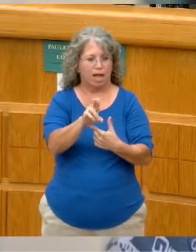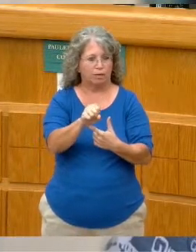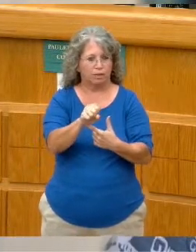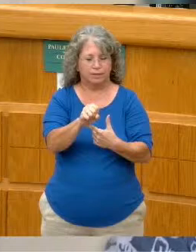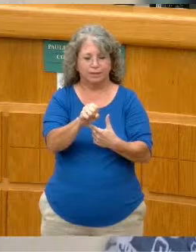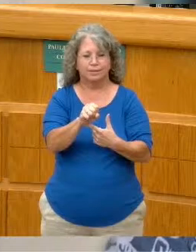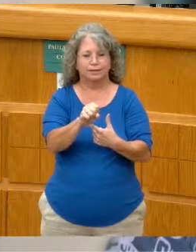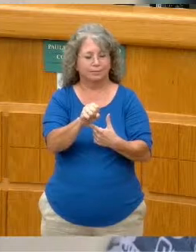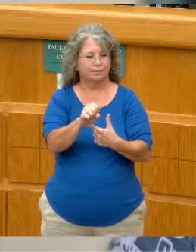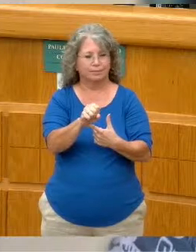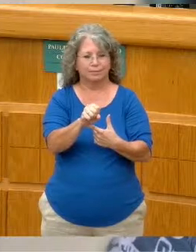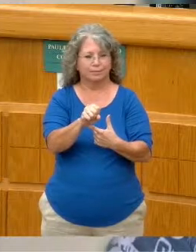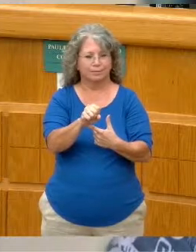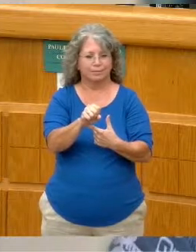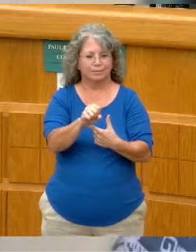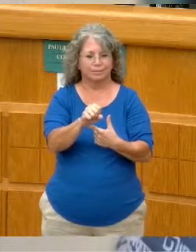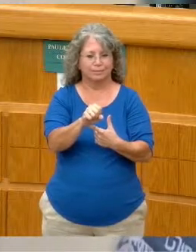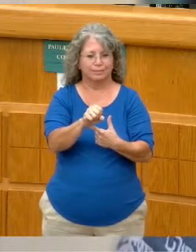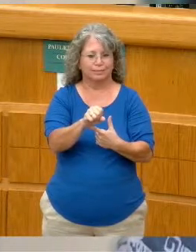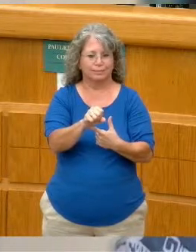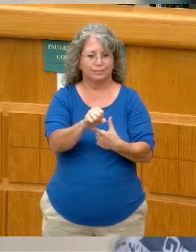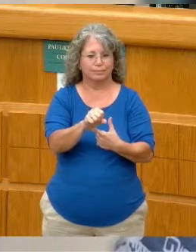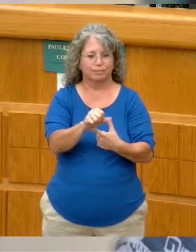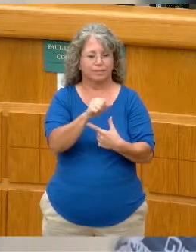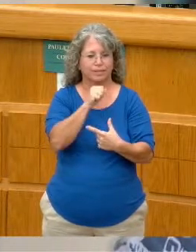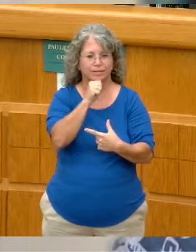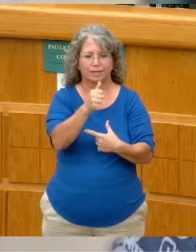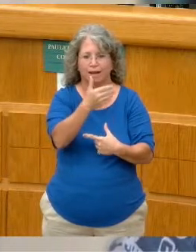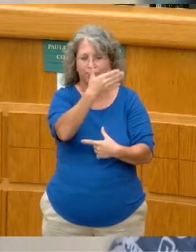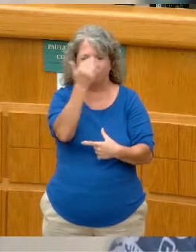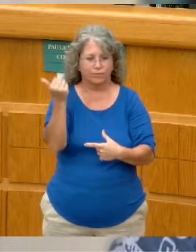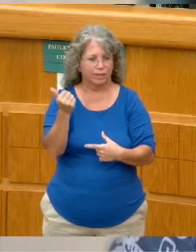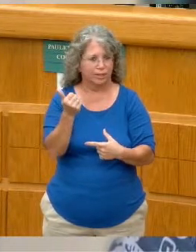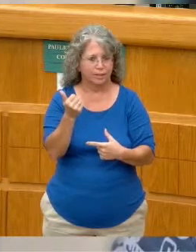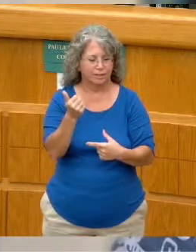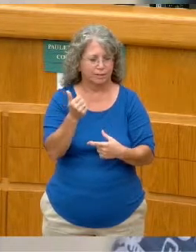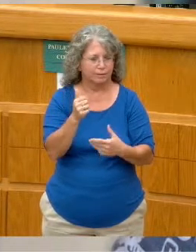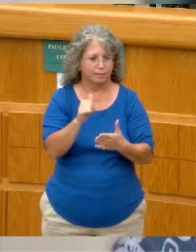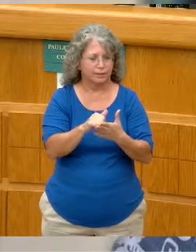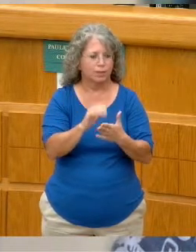how to get transmitted from one person to another.